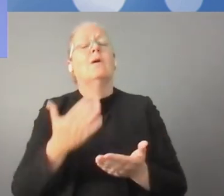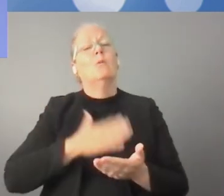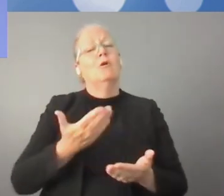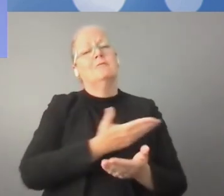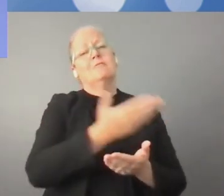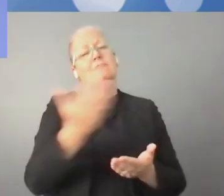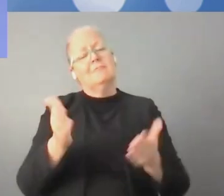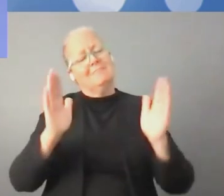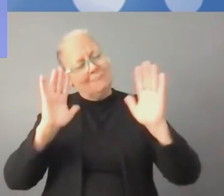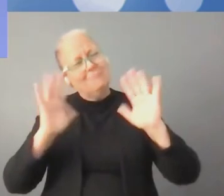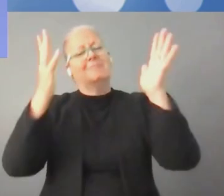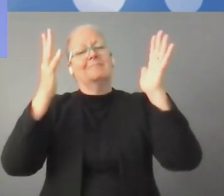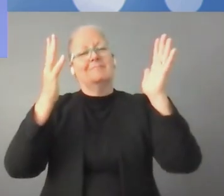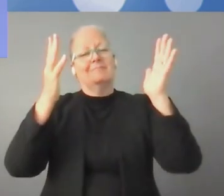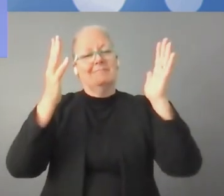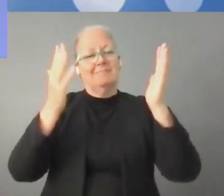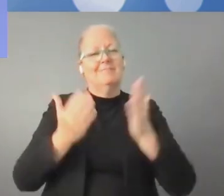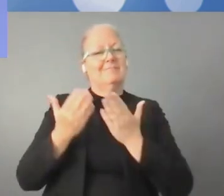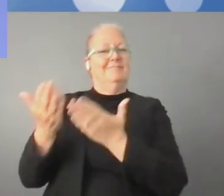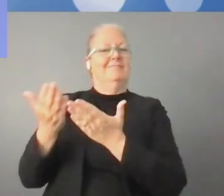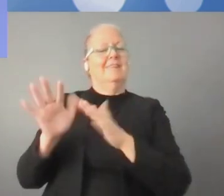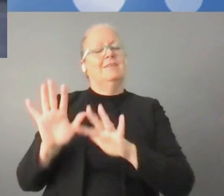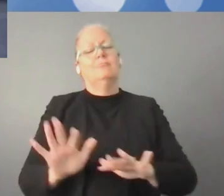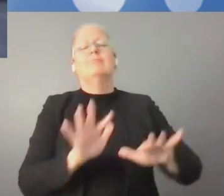applause to Ingolf Wunder.